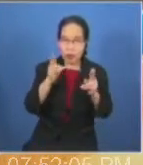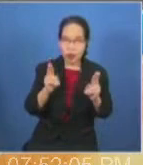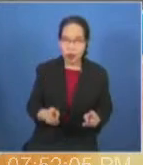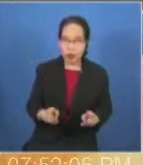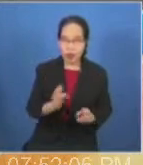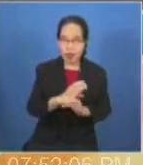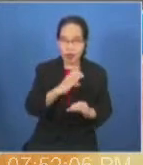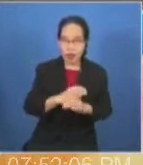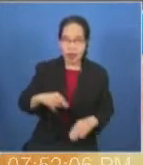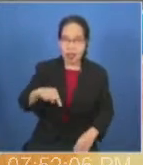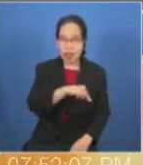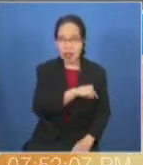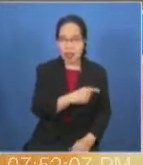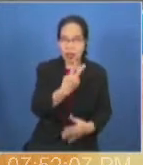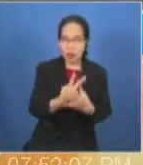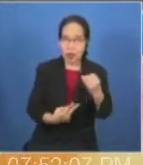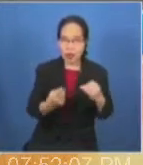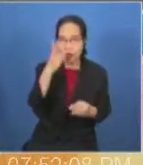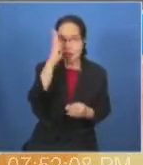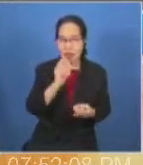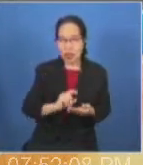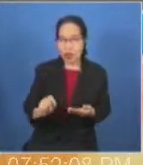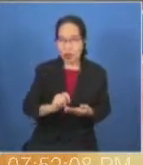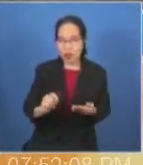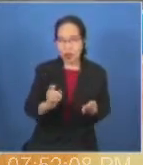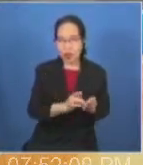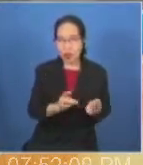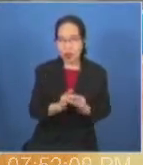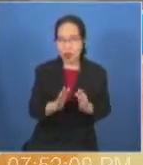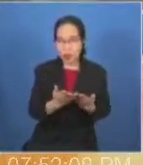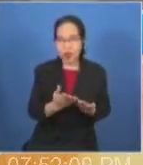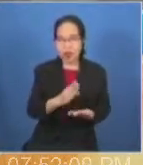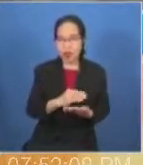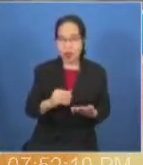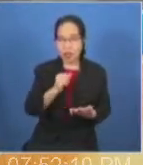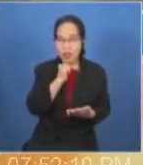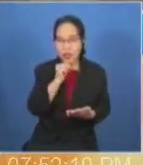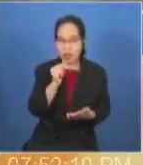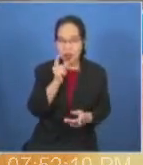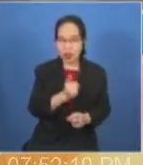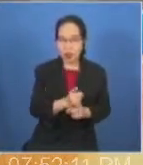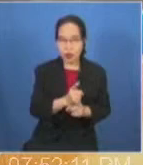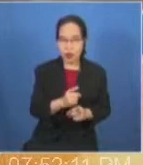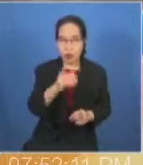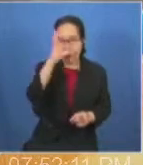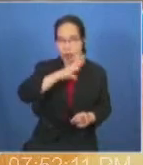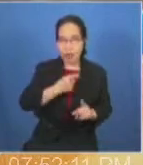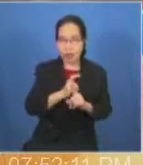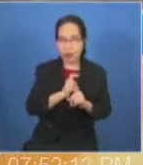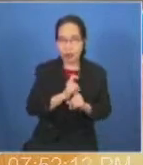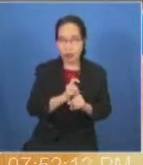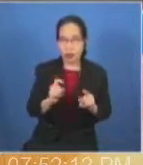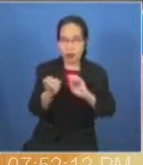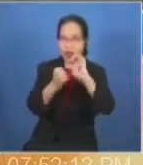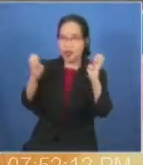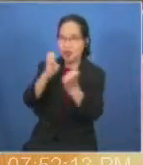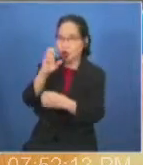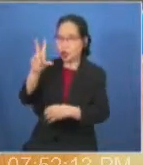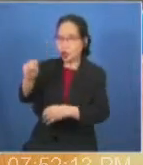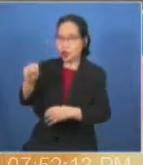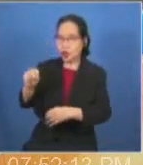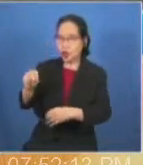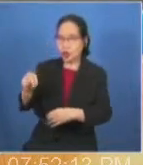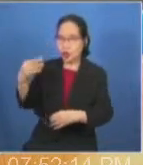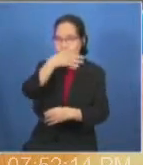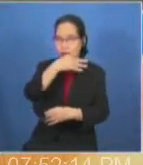he became human being. We became human beings because we were created by God. And that is written in the Bible. It's not true that